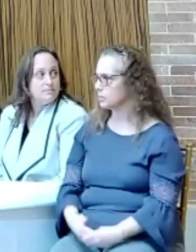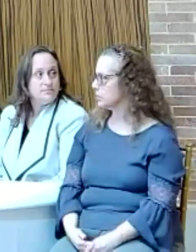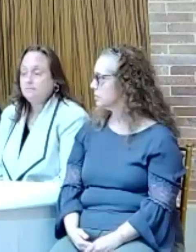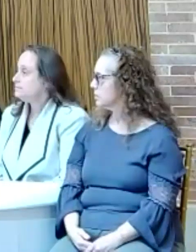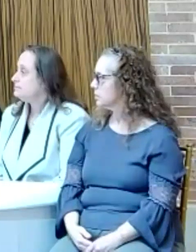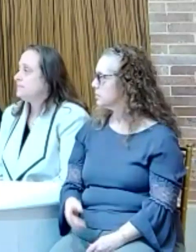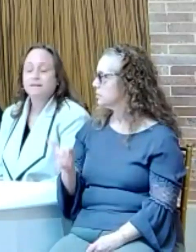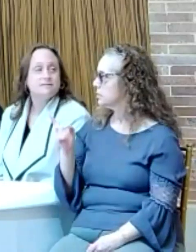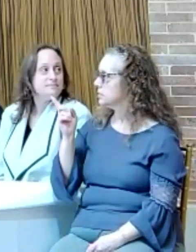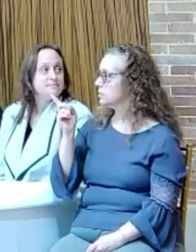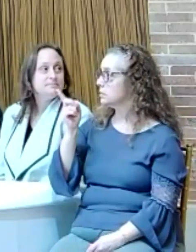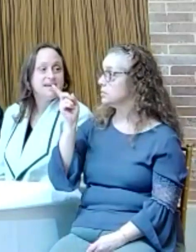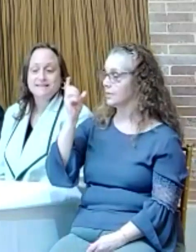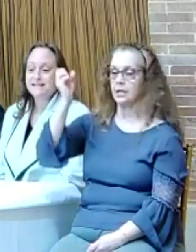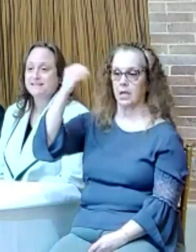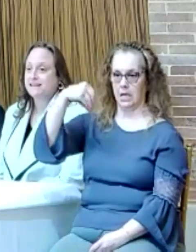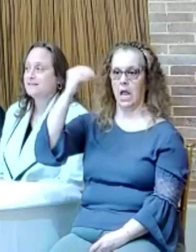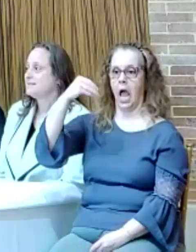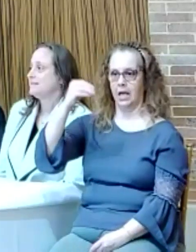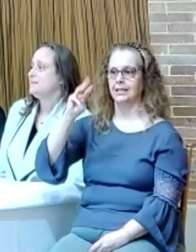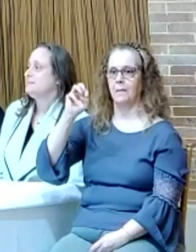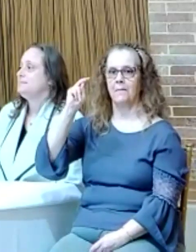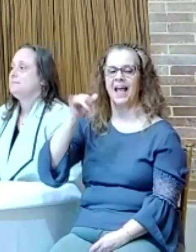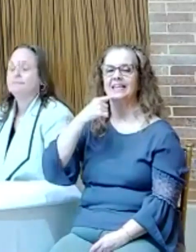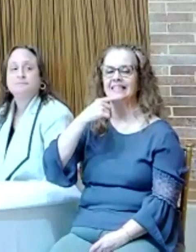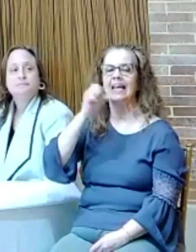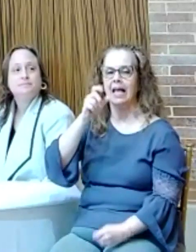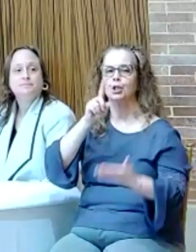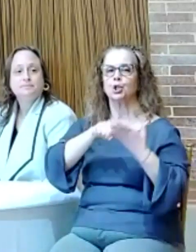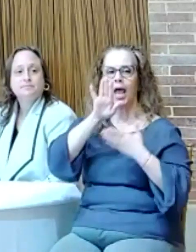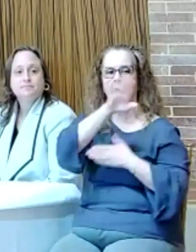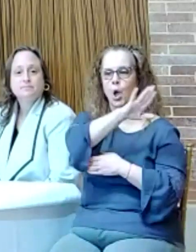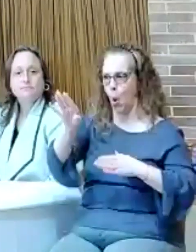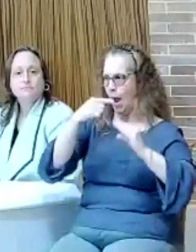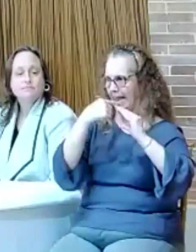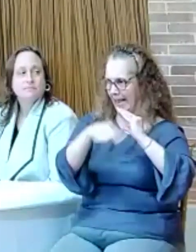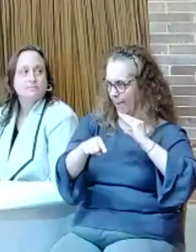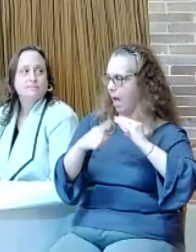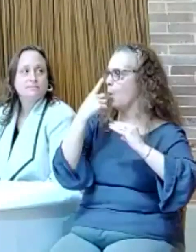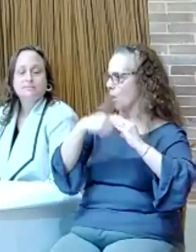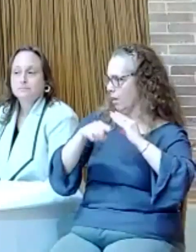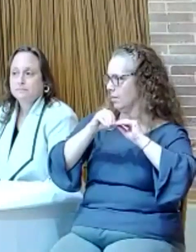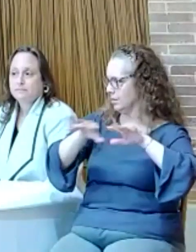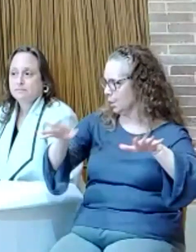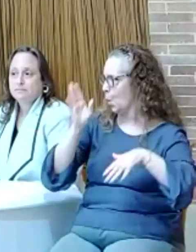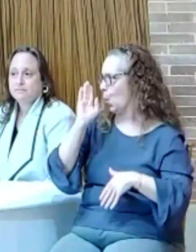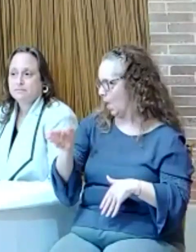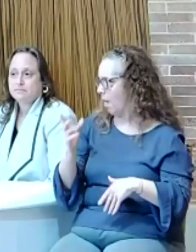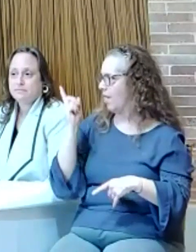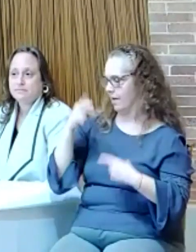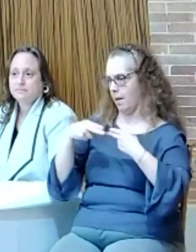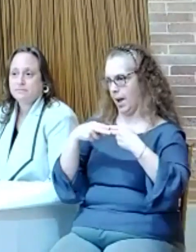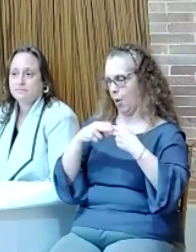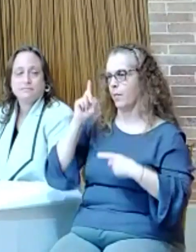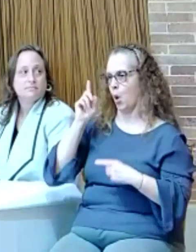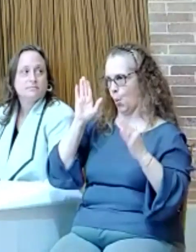distributed do I see a nod they're going to the slides will be emailed to all the attendees so